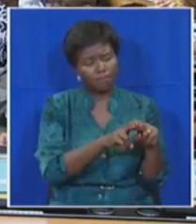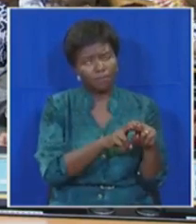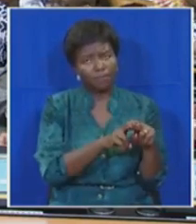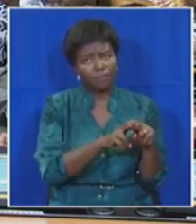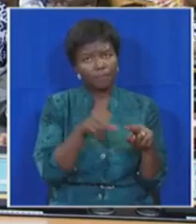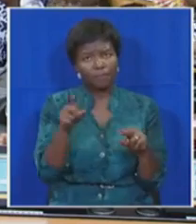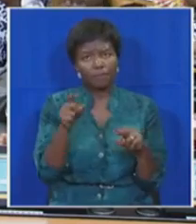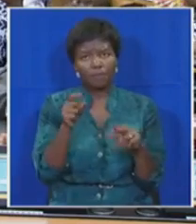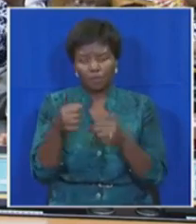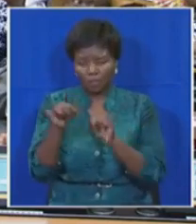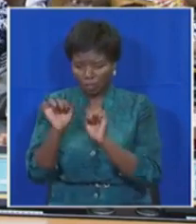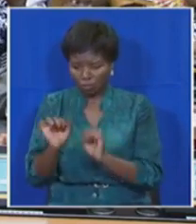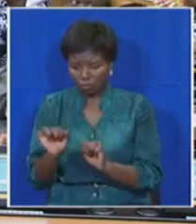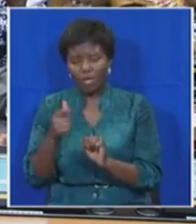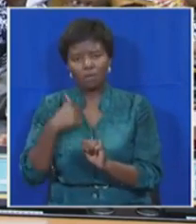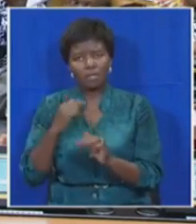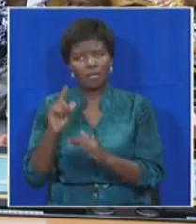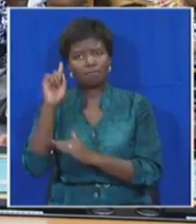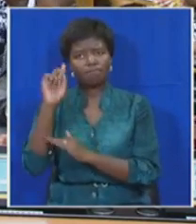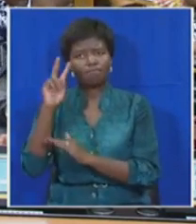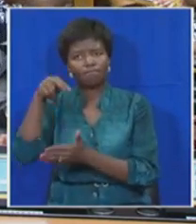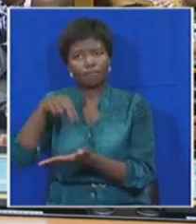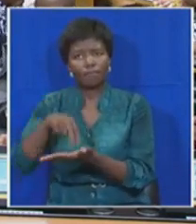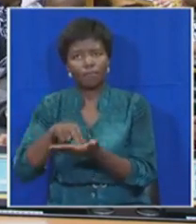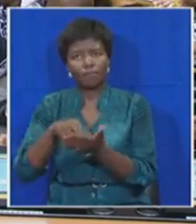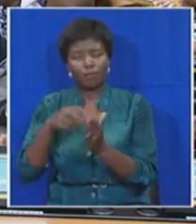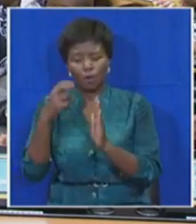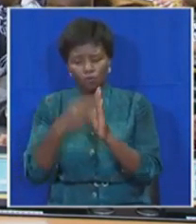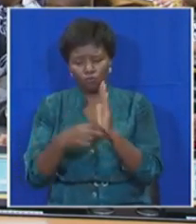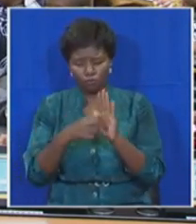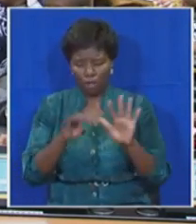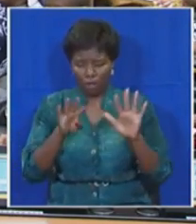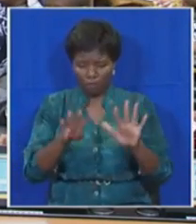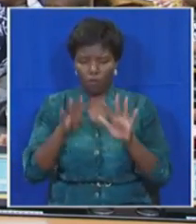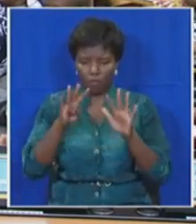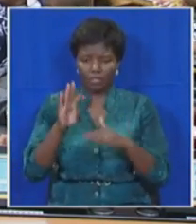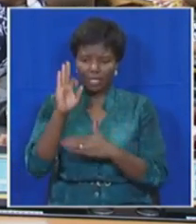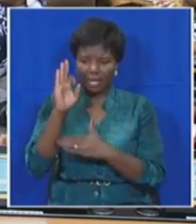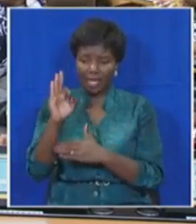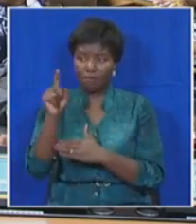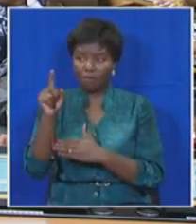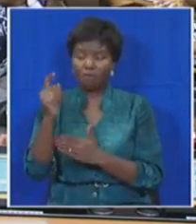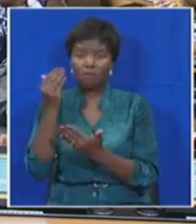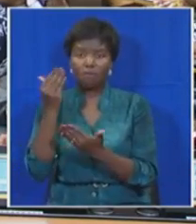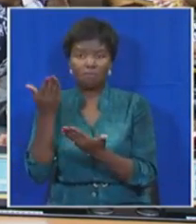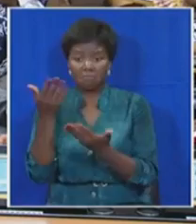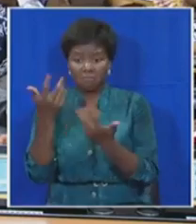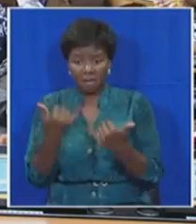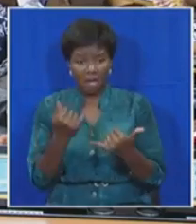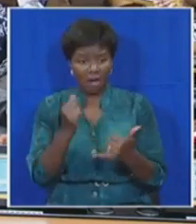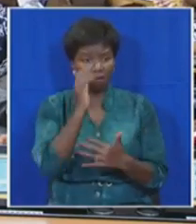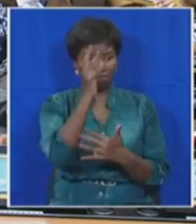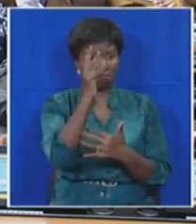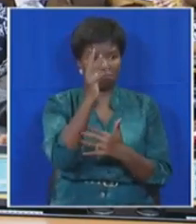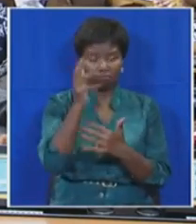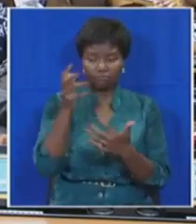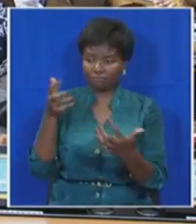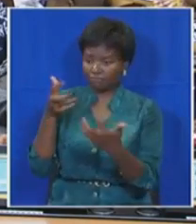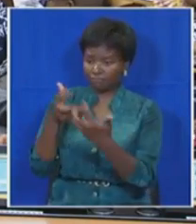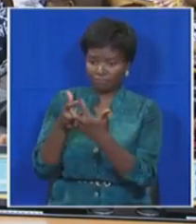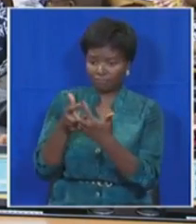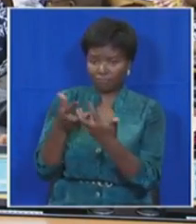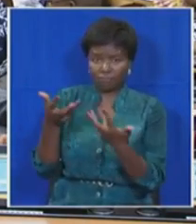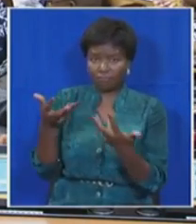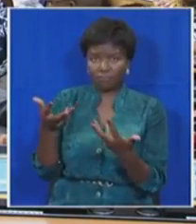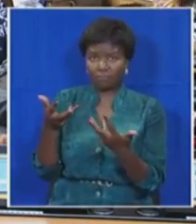Honorable Chairperson, I'm standing on Rule 14F on Yes, irrelevance or reputation of the